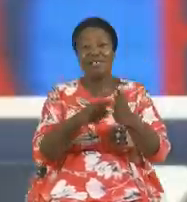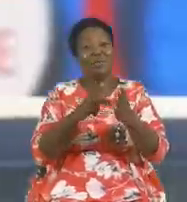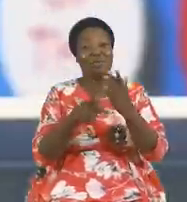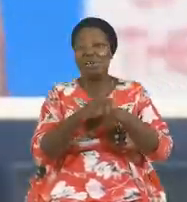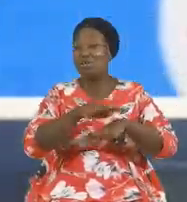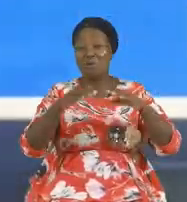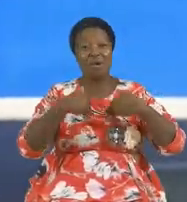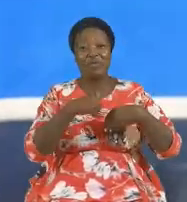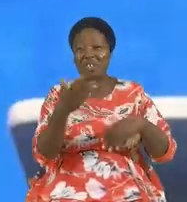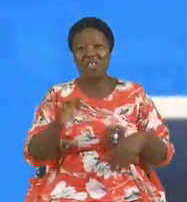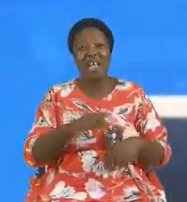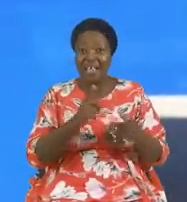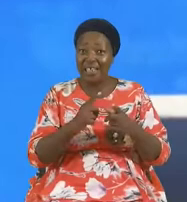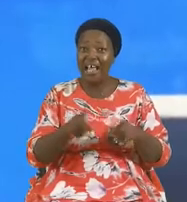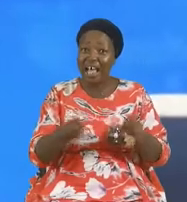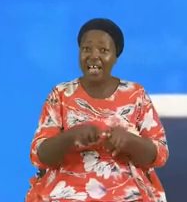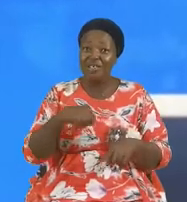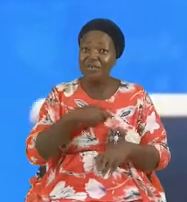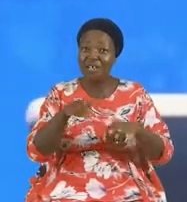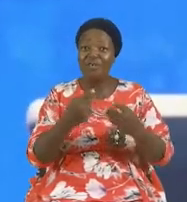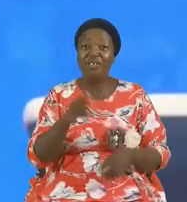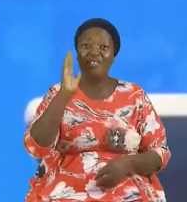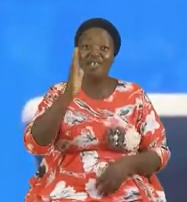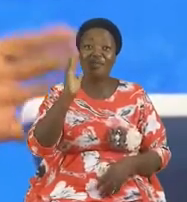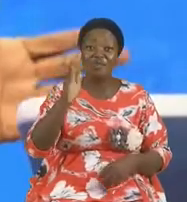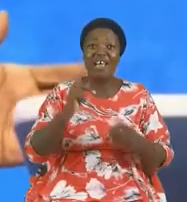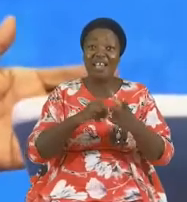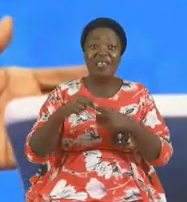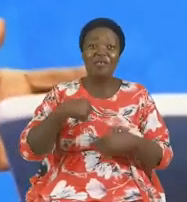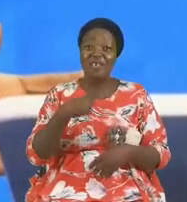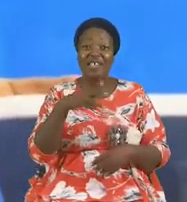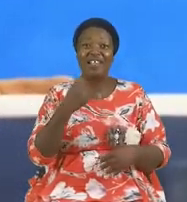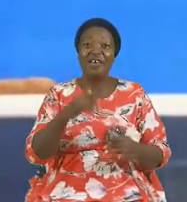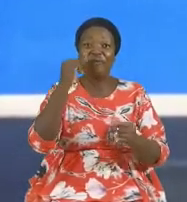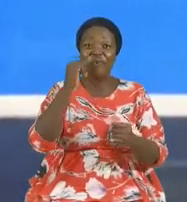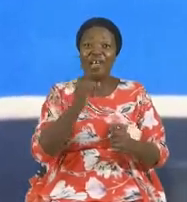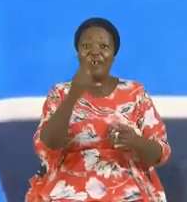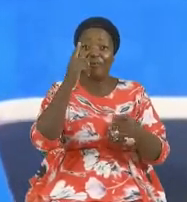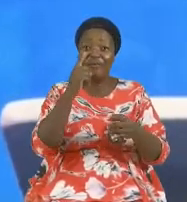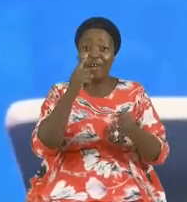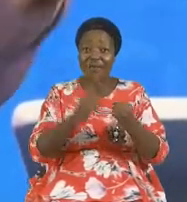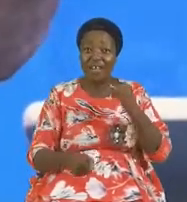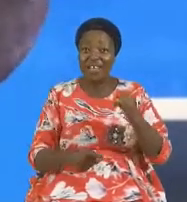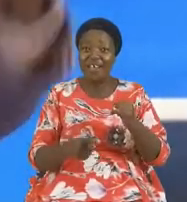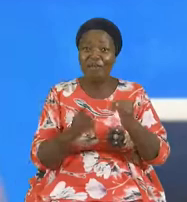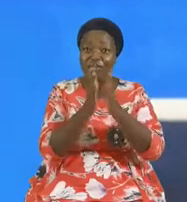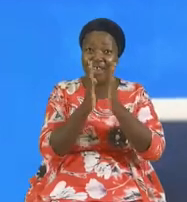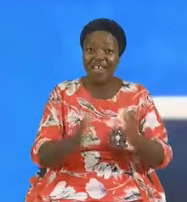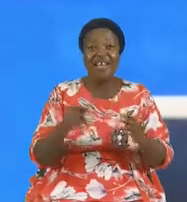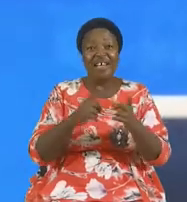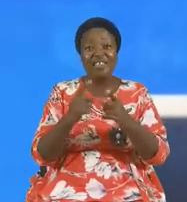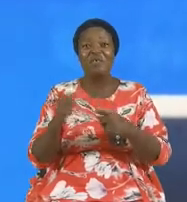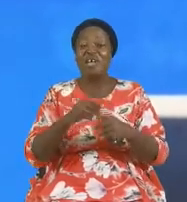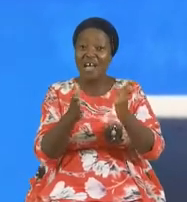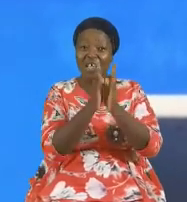got anything. And then, as we are giving testimony, or we are saying the